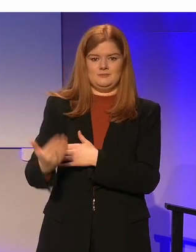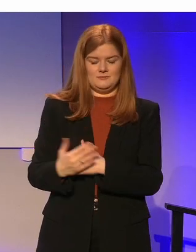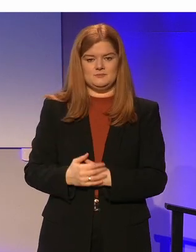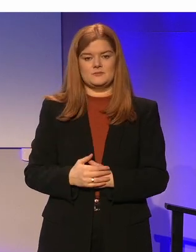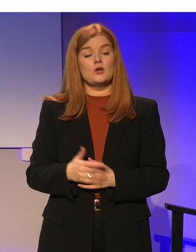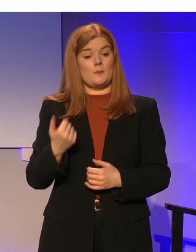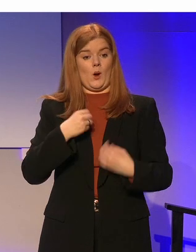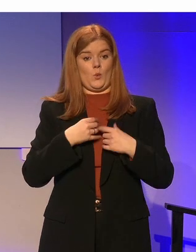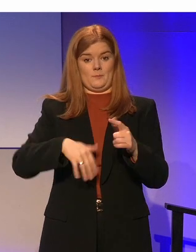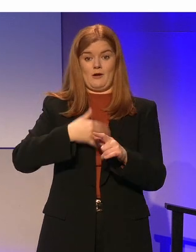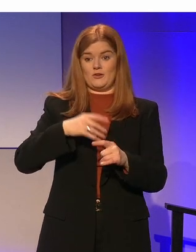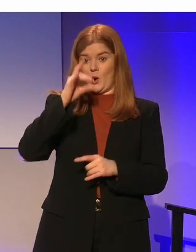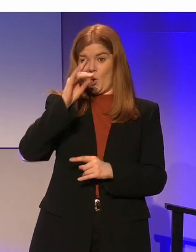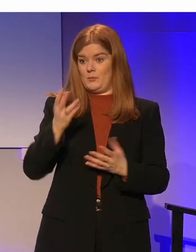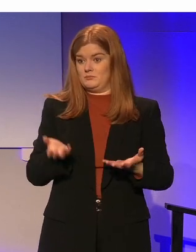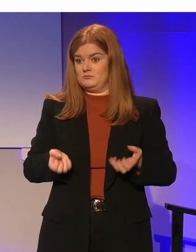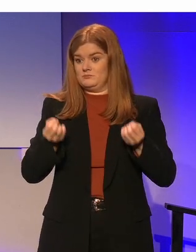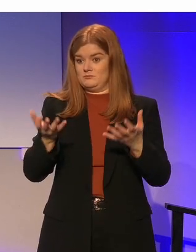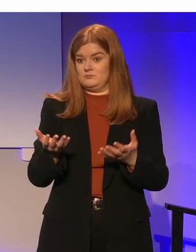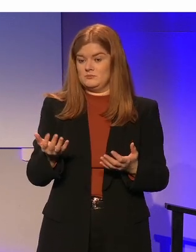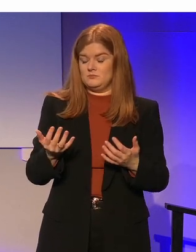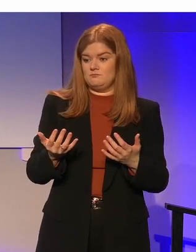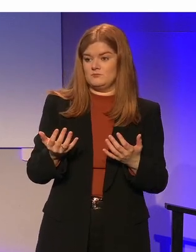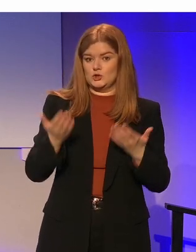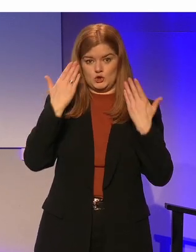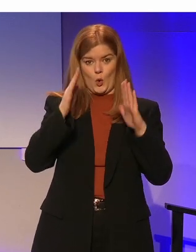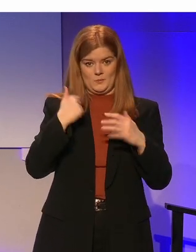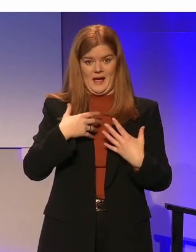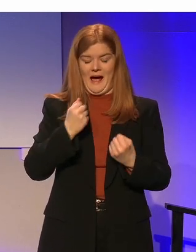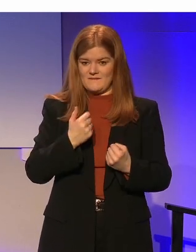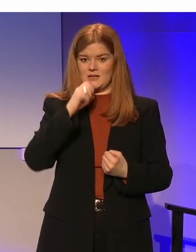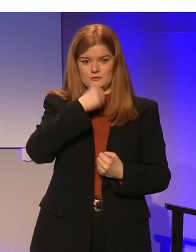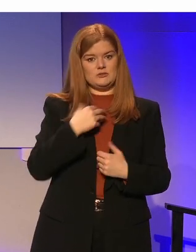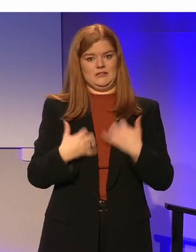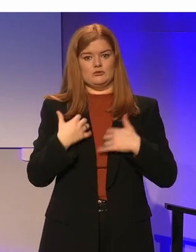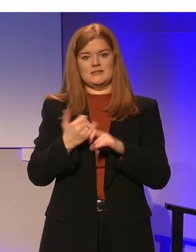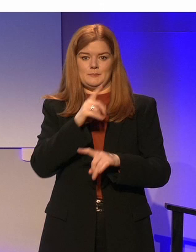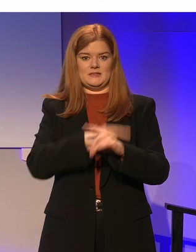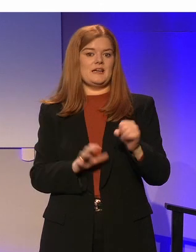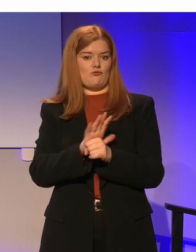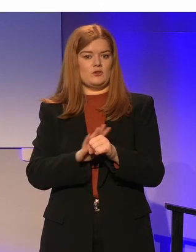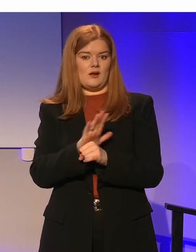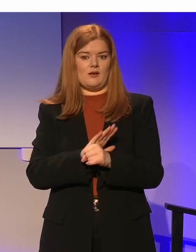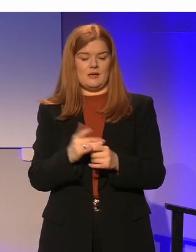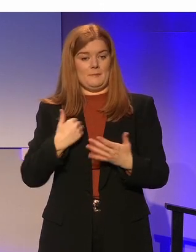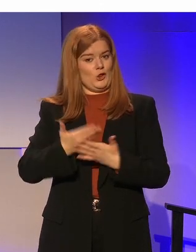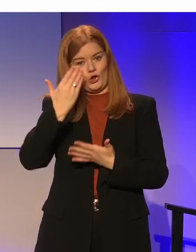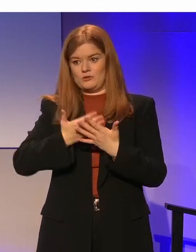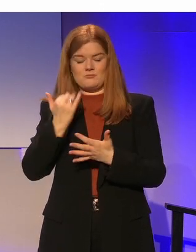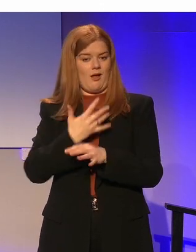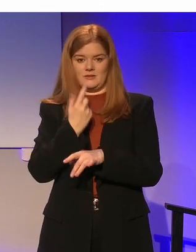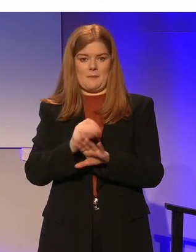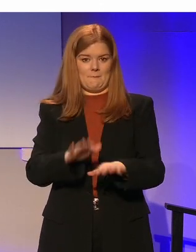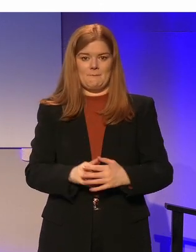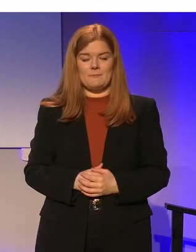my own background, I hope, is of one where I have a significant interest in the disability area, and I'm learning all the